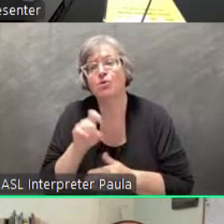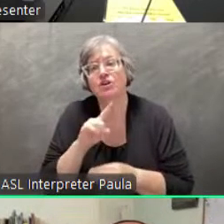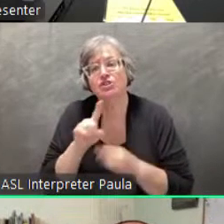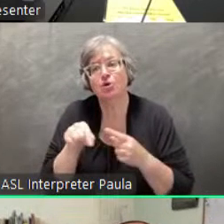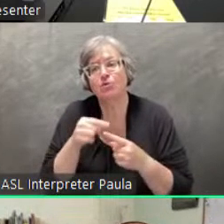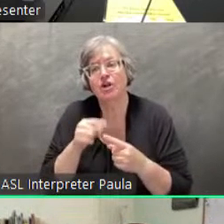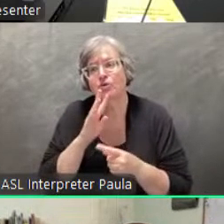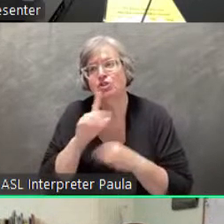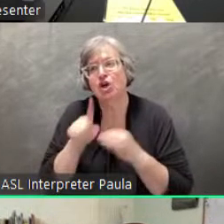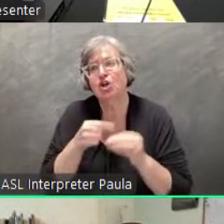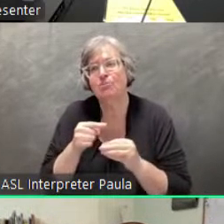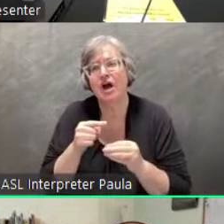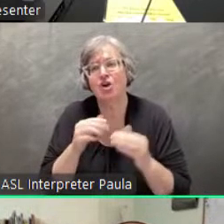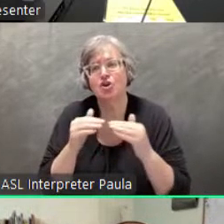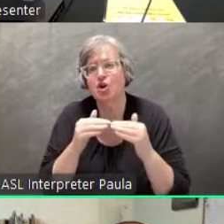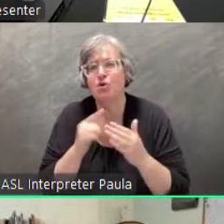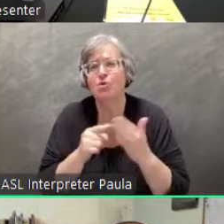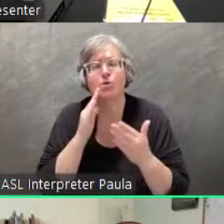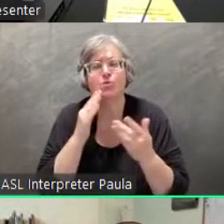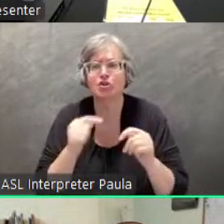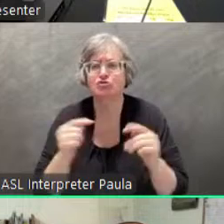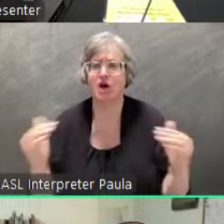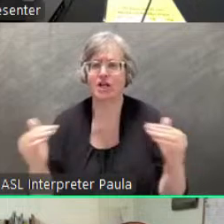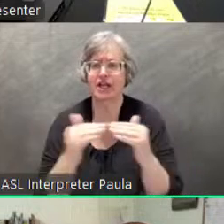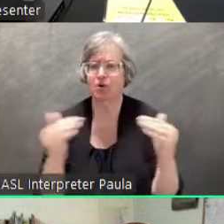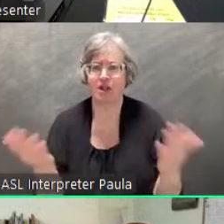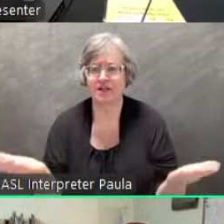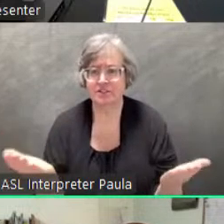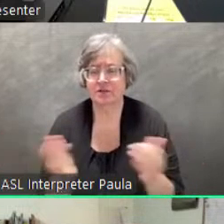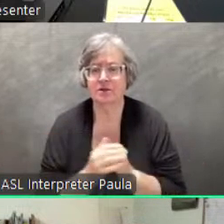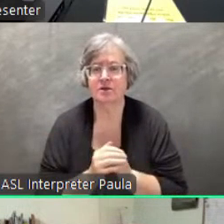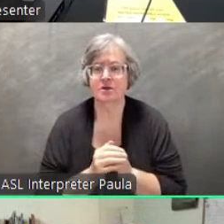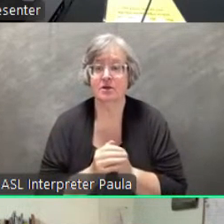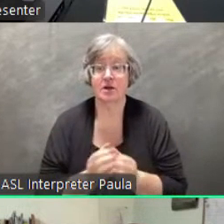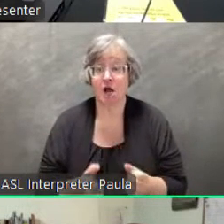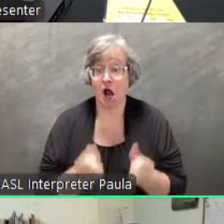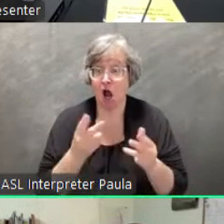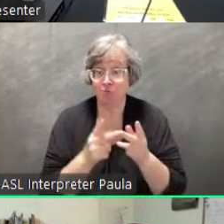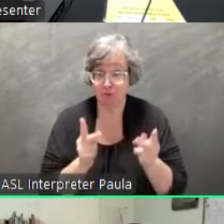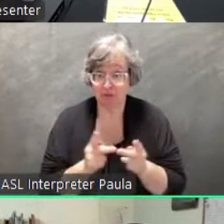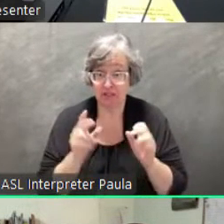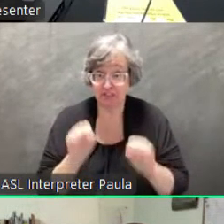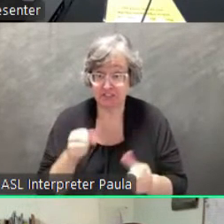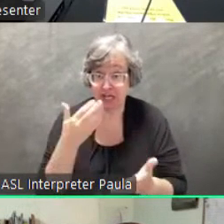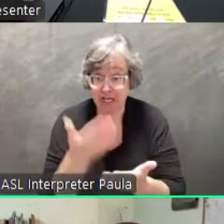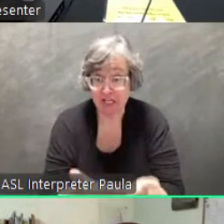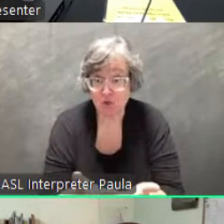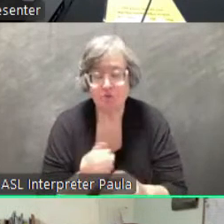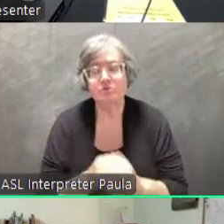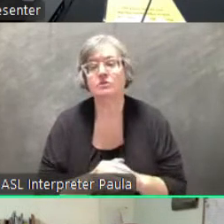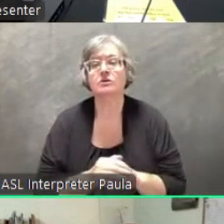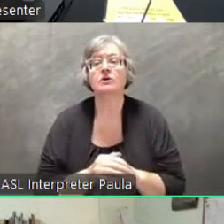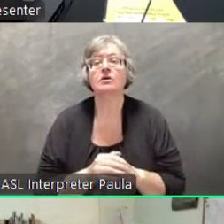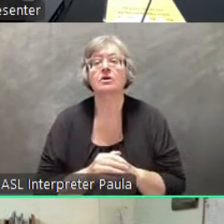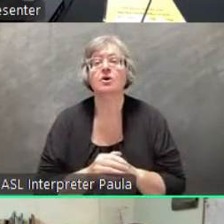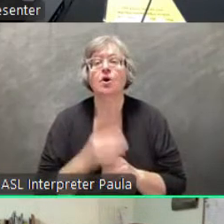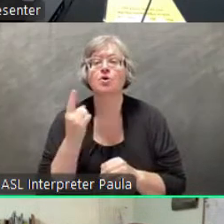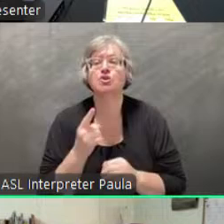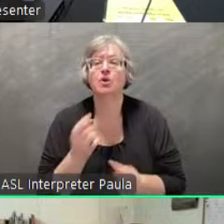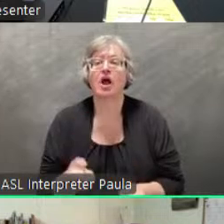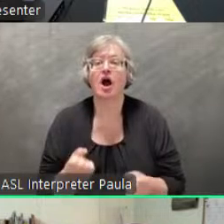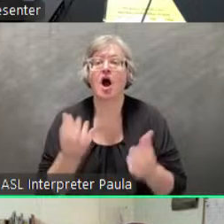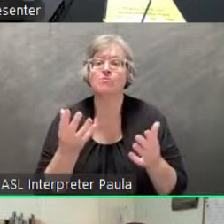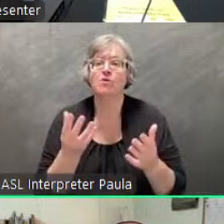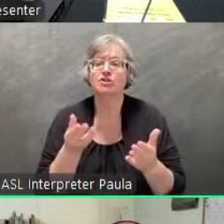talk about equity, what's the thing you're going to try to equalize? Is it how many places people can get to? Or is it simply the quantity of